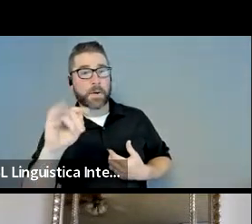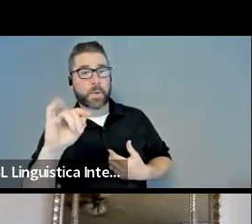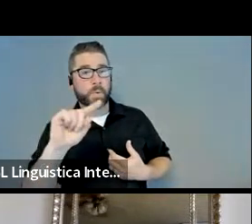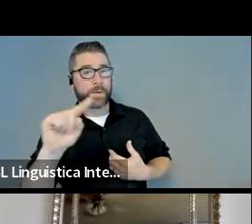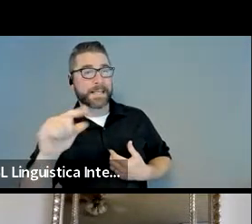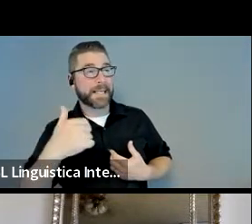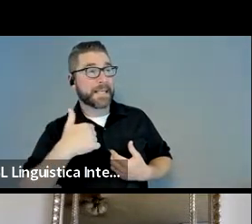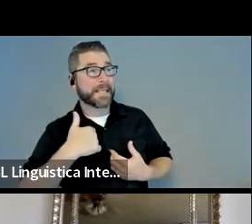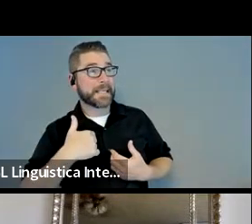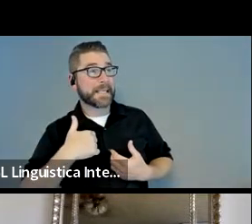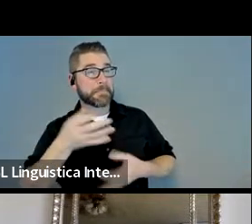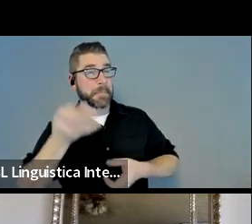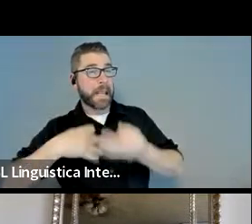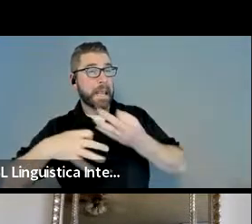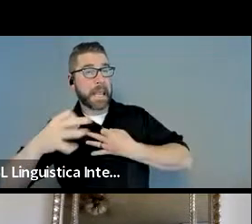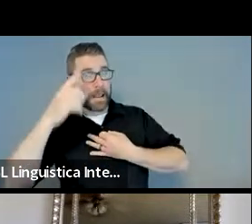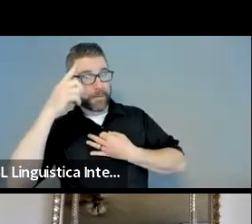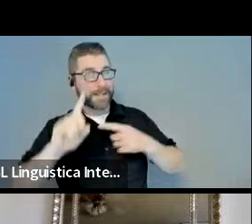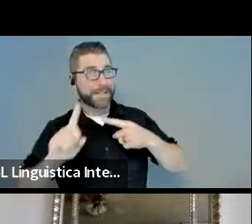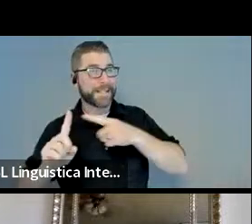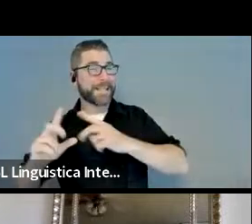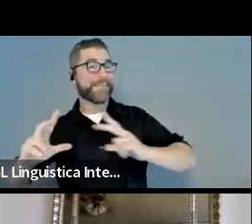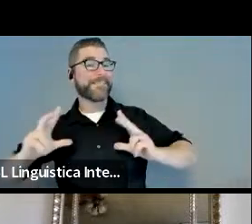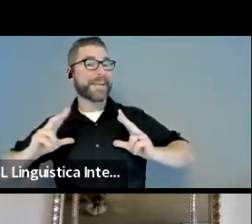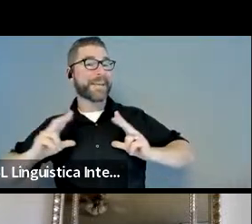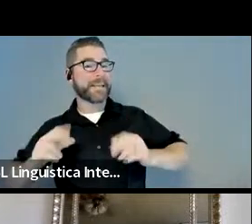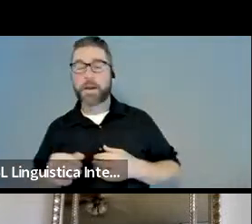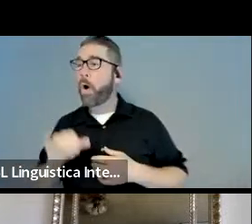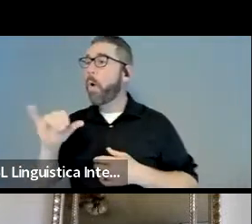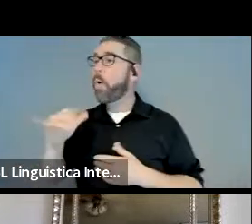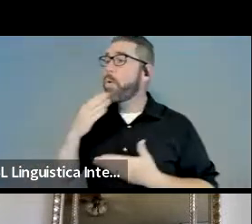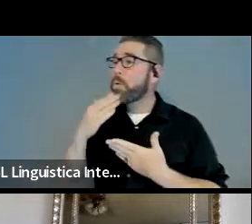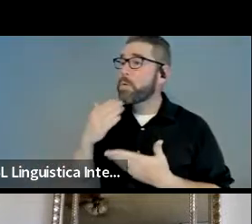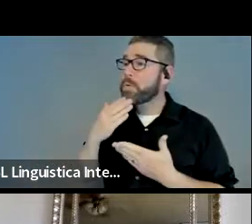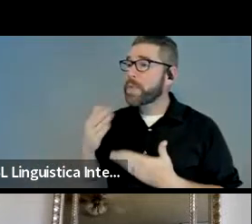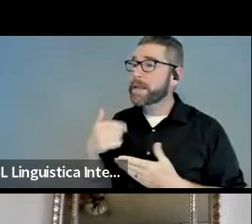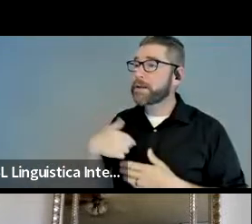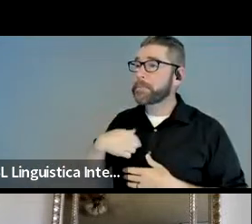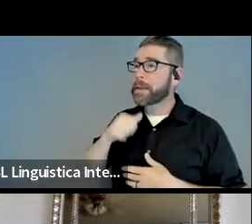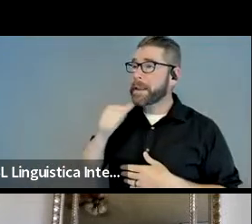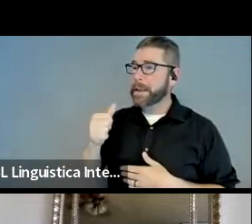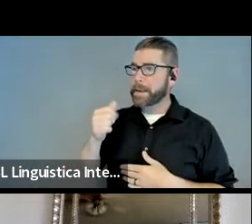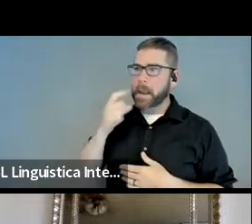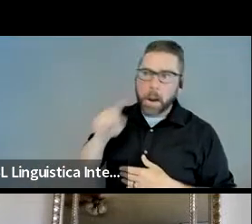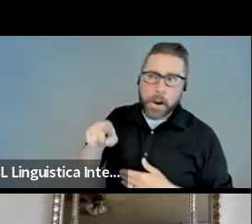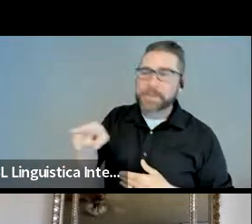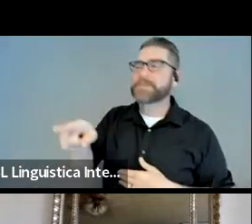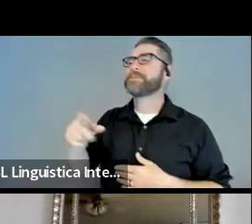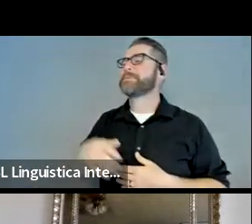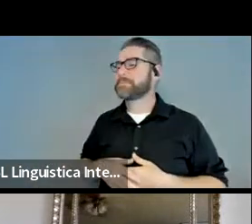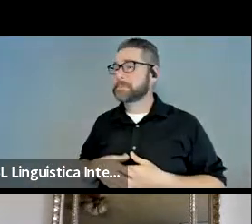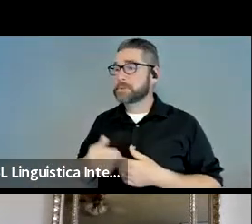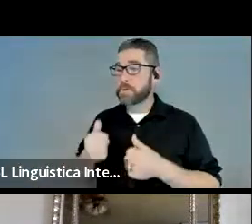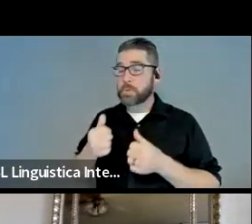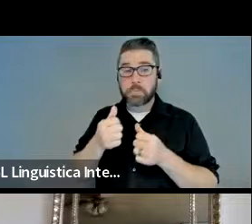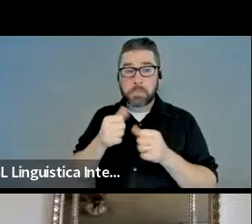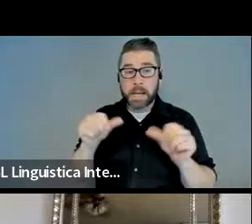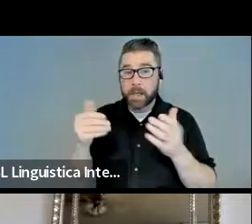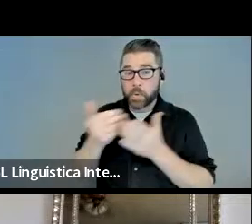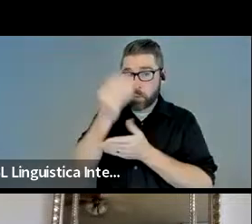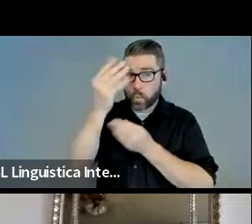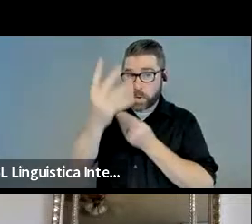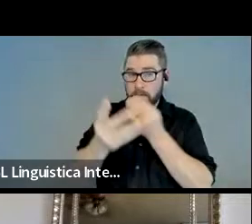Thank you, Cynthia. I didn't recognize you. Any updates from CARB that the CSC should be aware of?